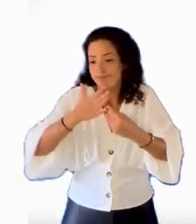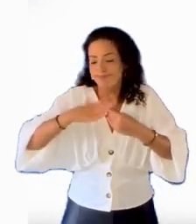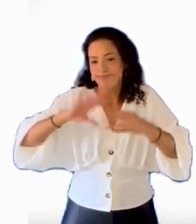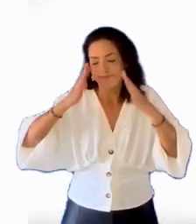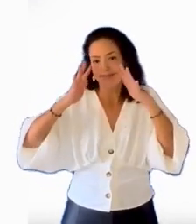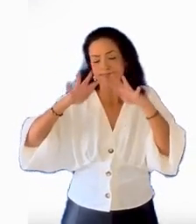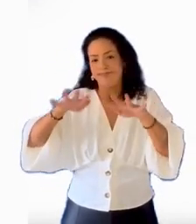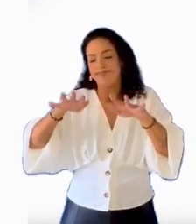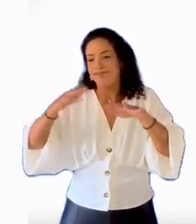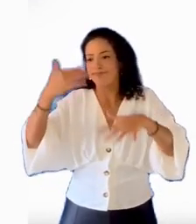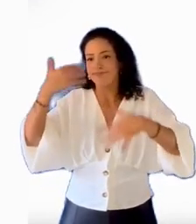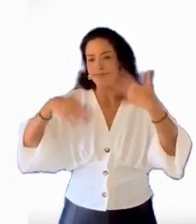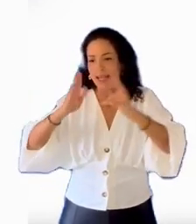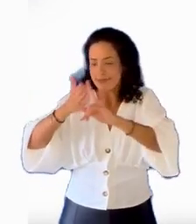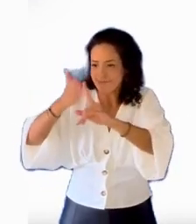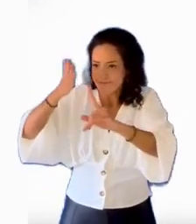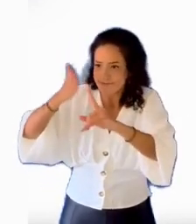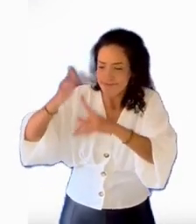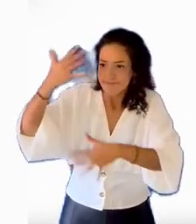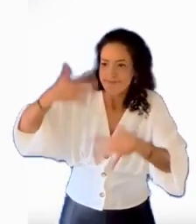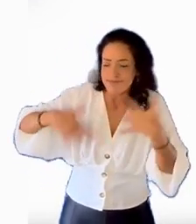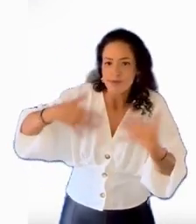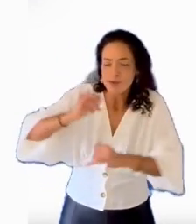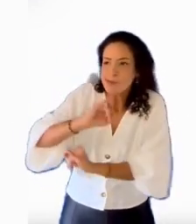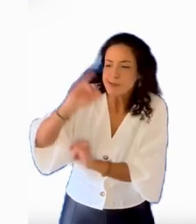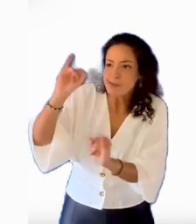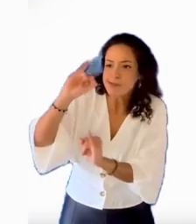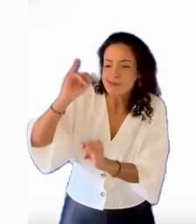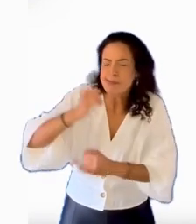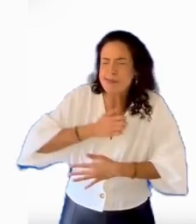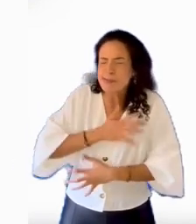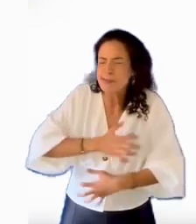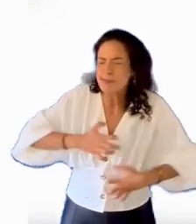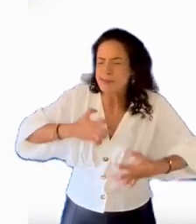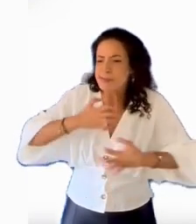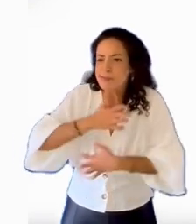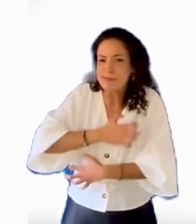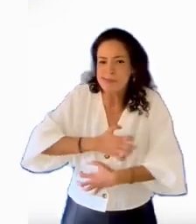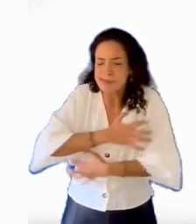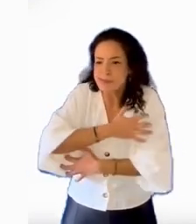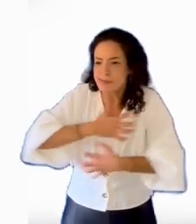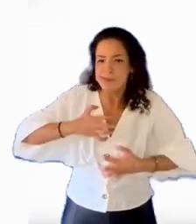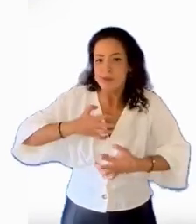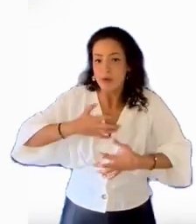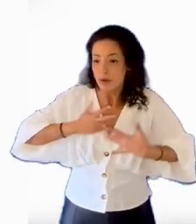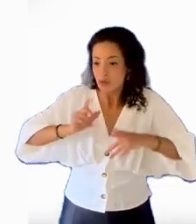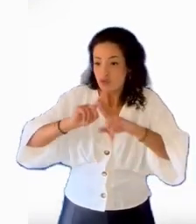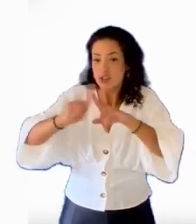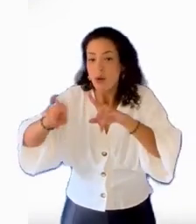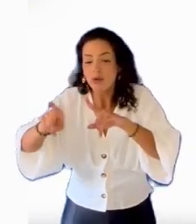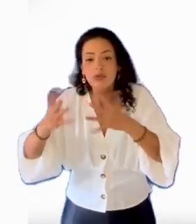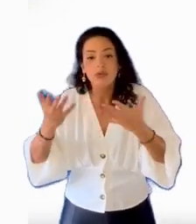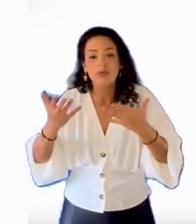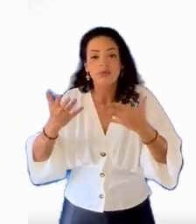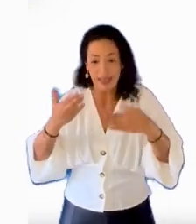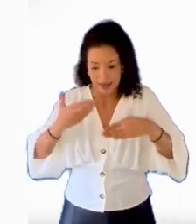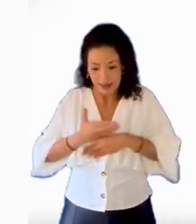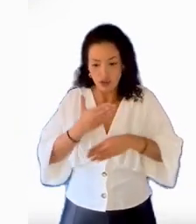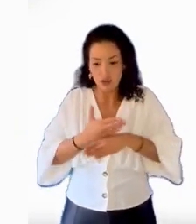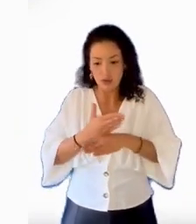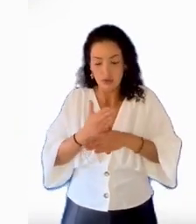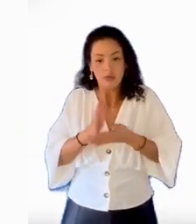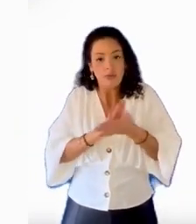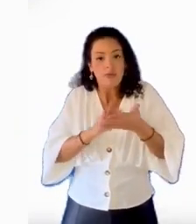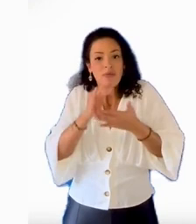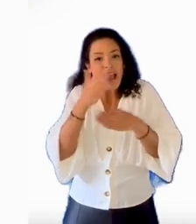pain and anguish that someone may be experiencing, and to respond to and take action, even if the action is simply to sit and remain present